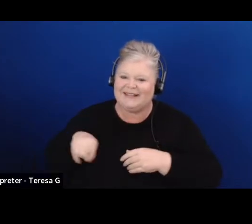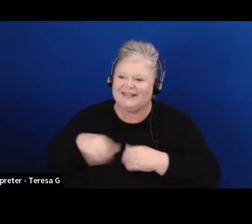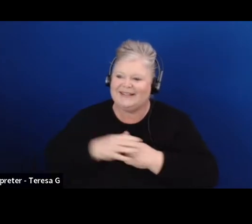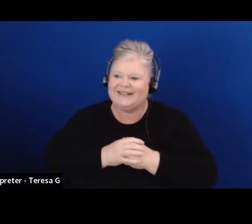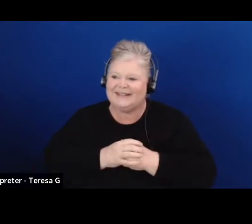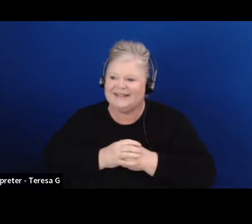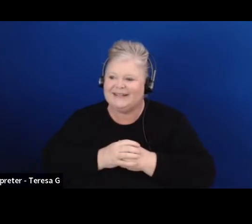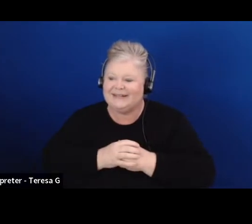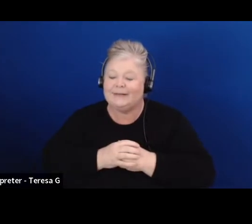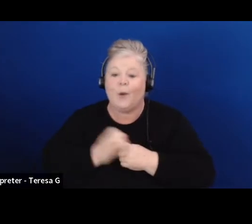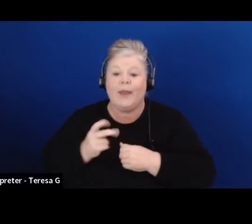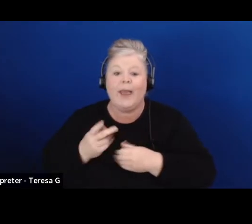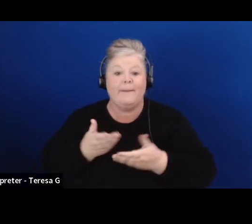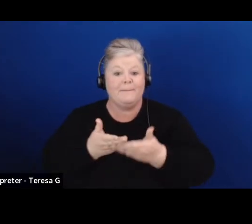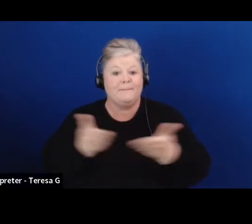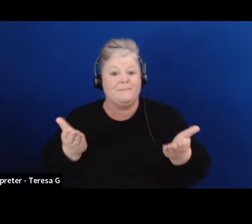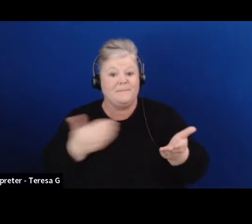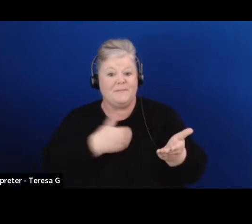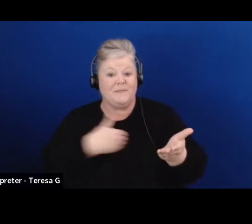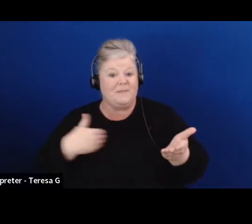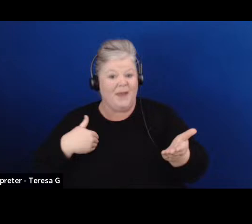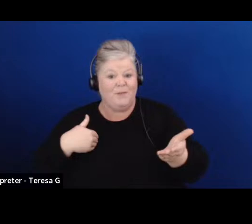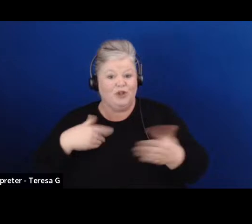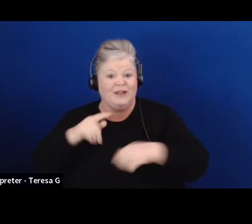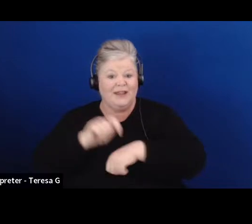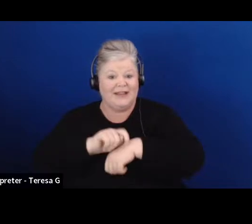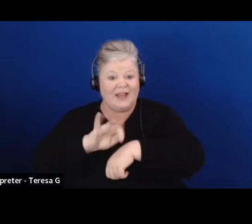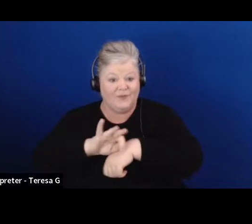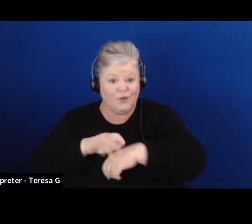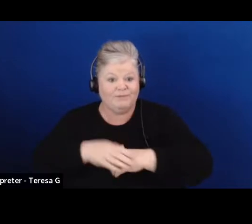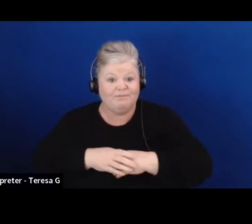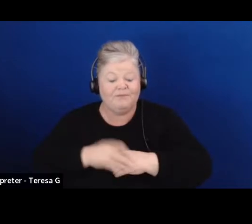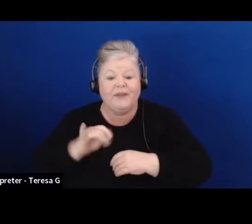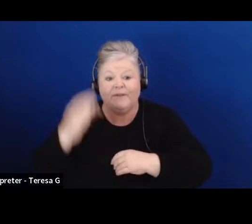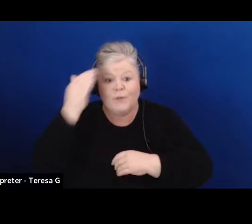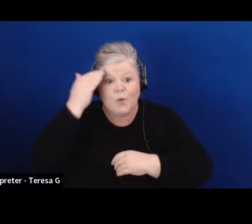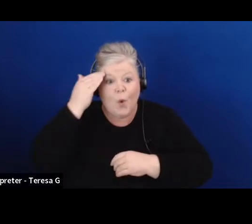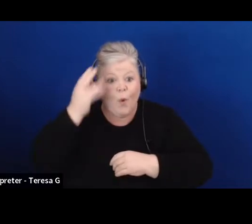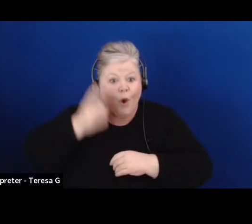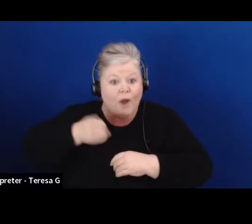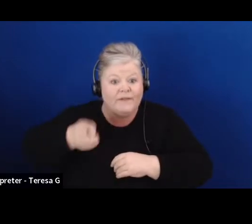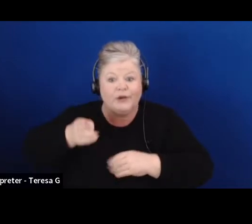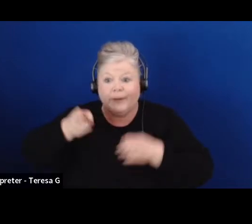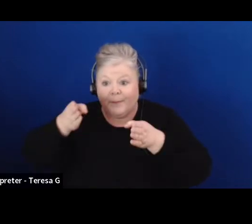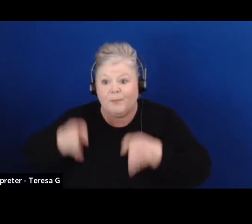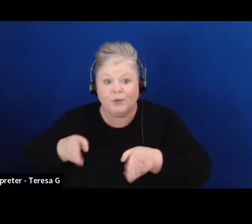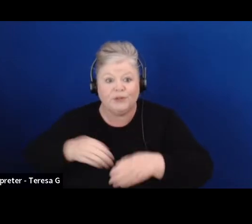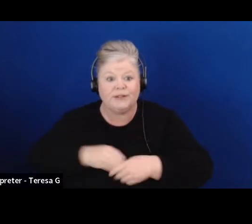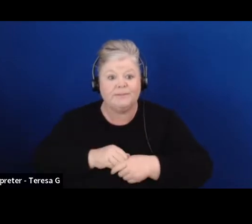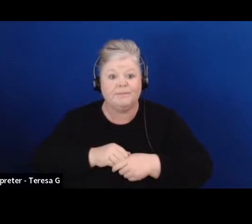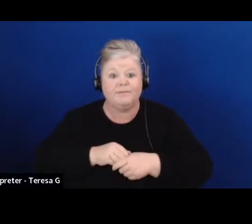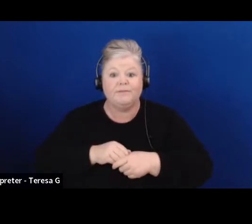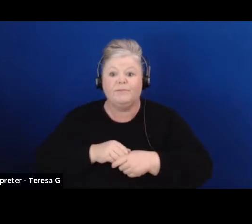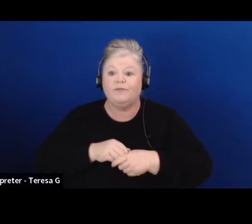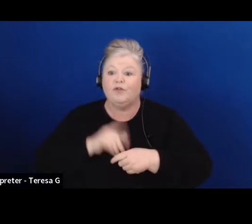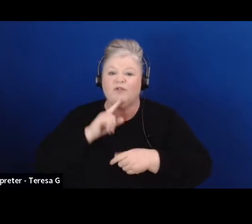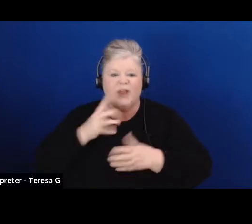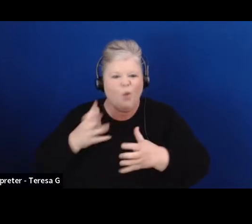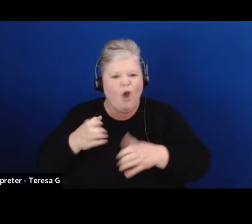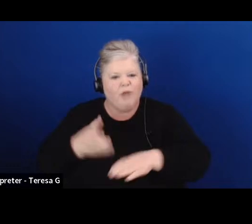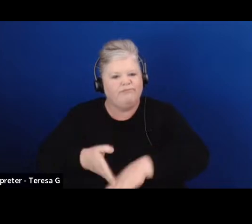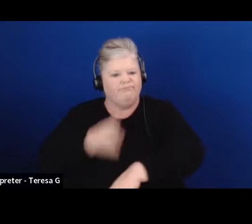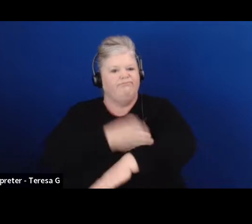Members of the task force, if you know of a hard of hearing people, a person who wants to boost his or